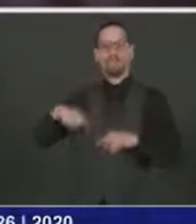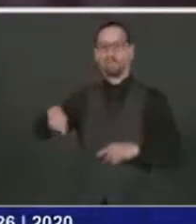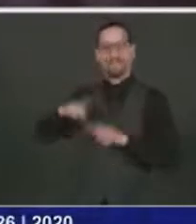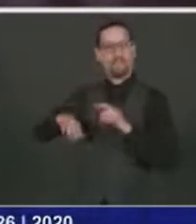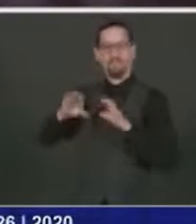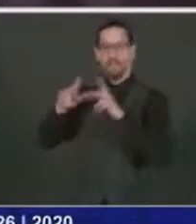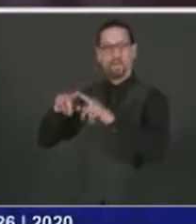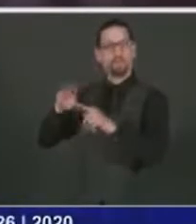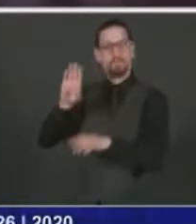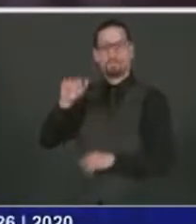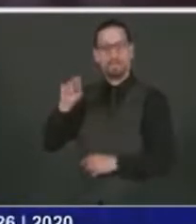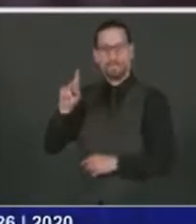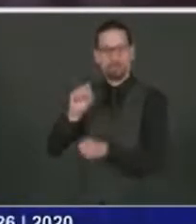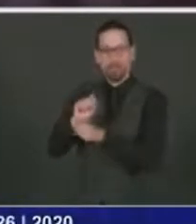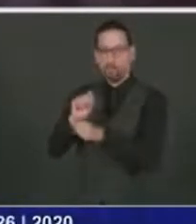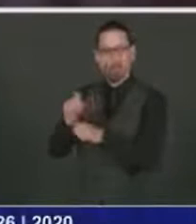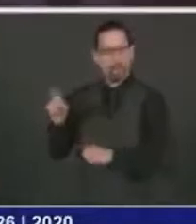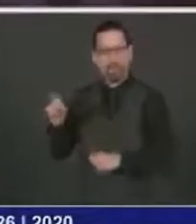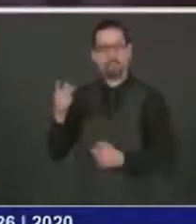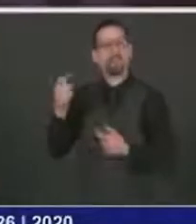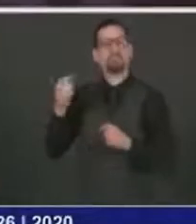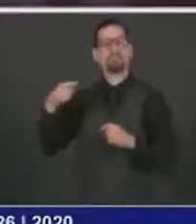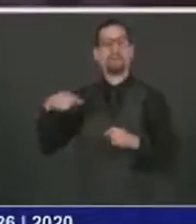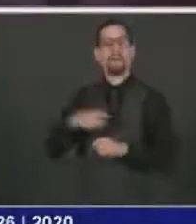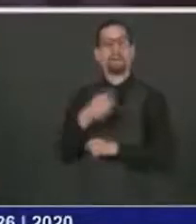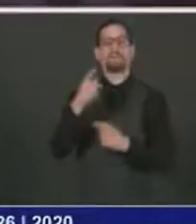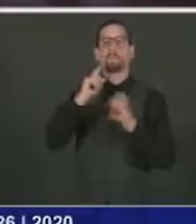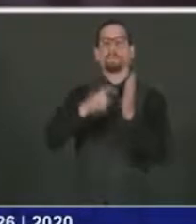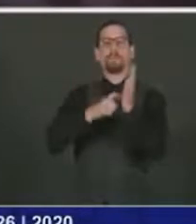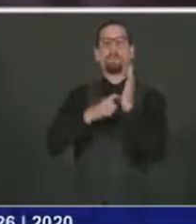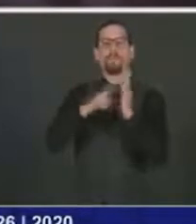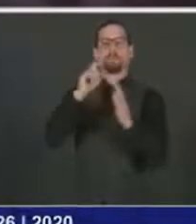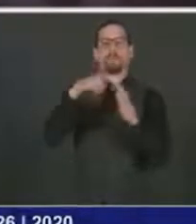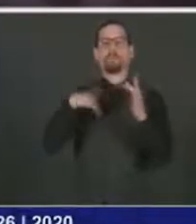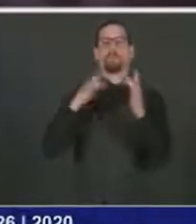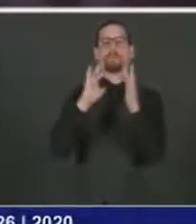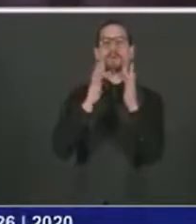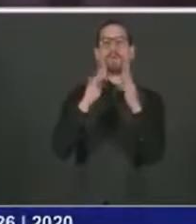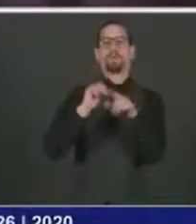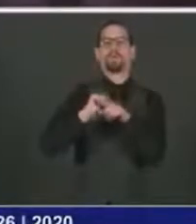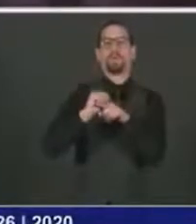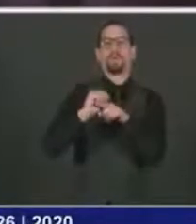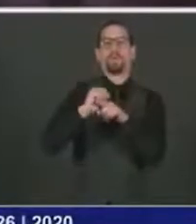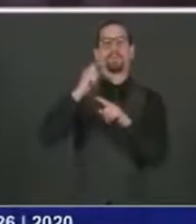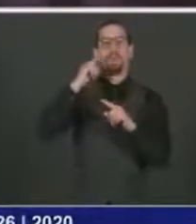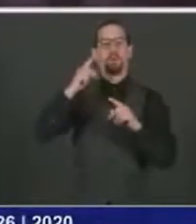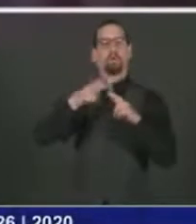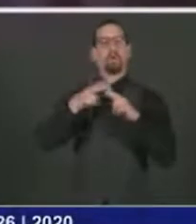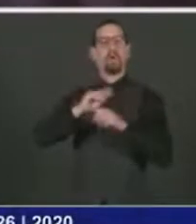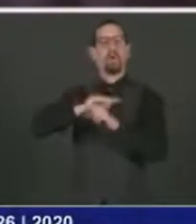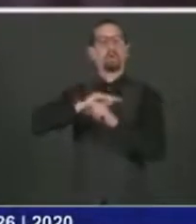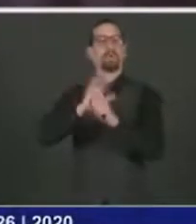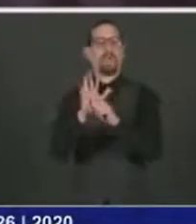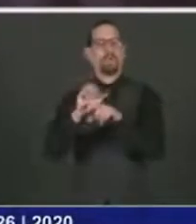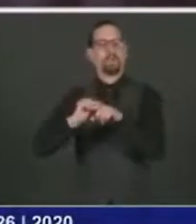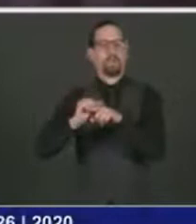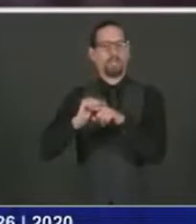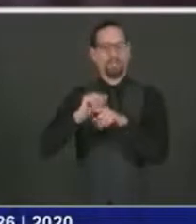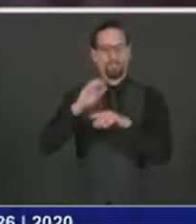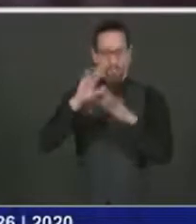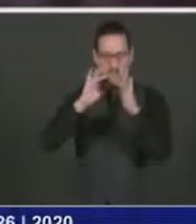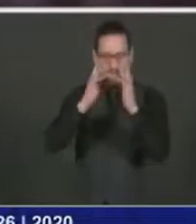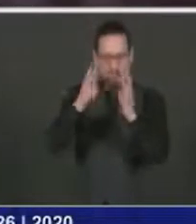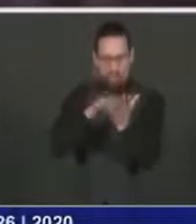online COVID-19 training session. So they're making every employee get trained on the new rules